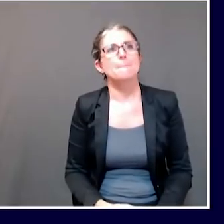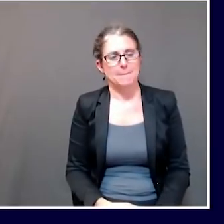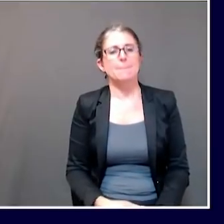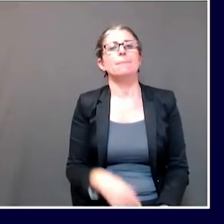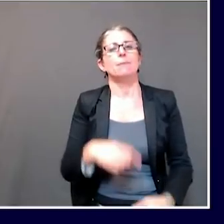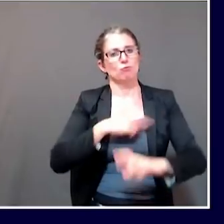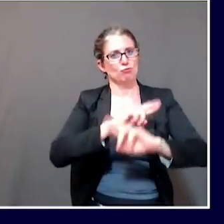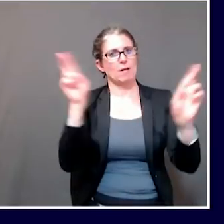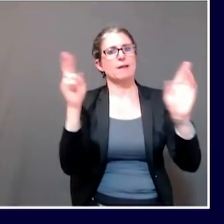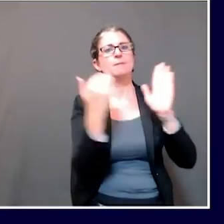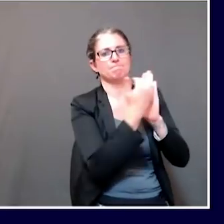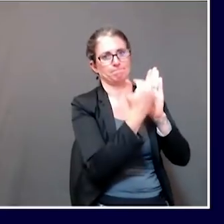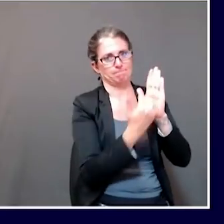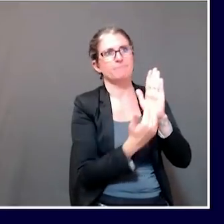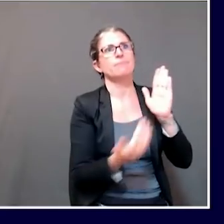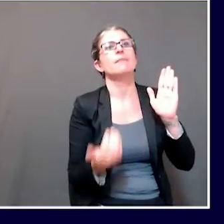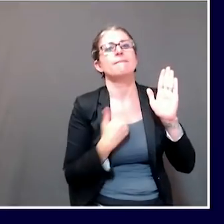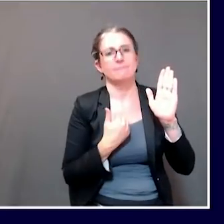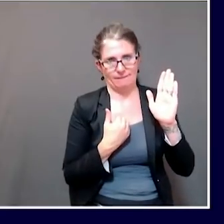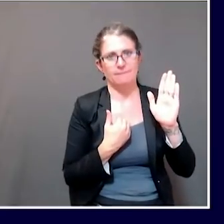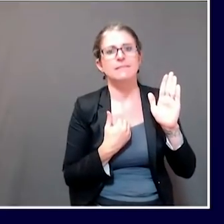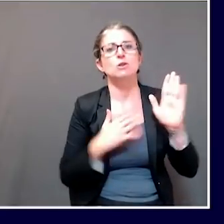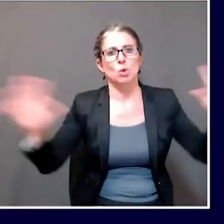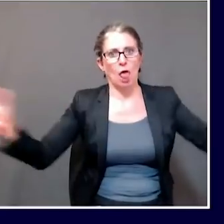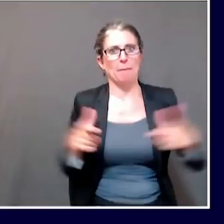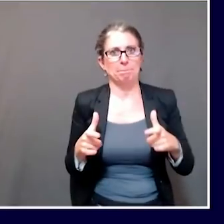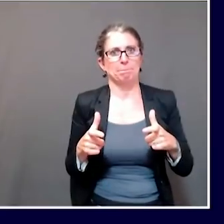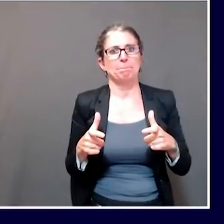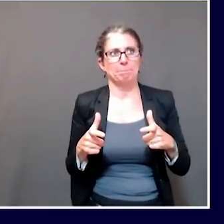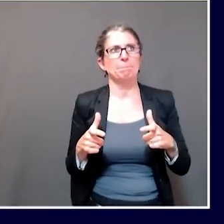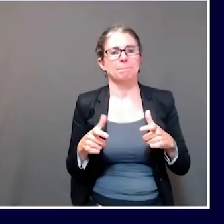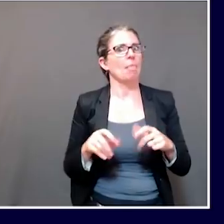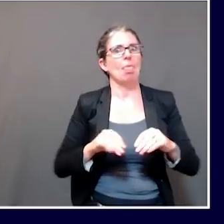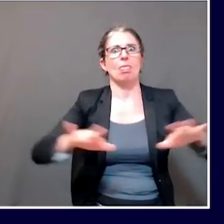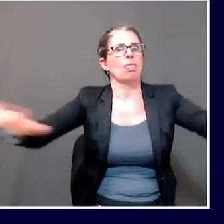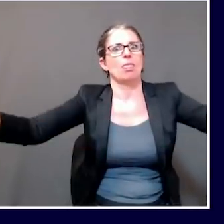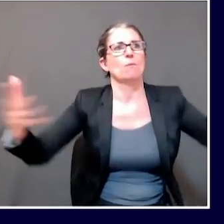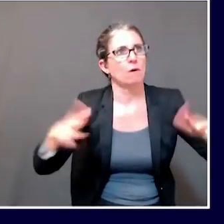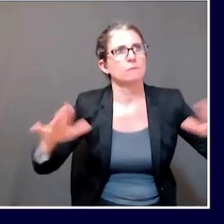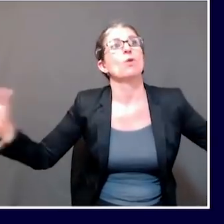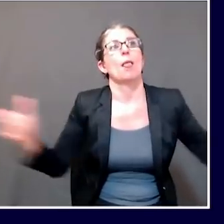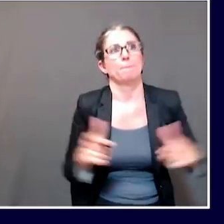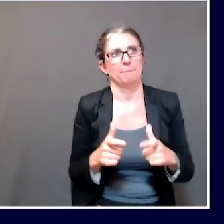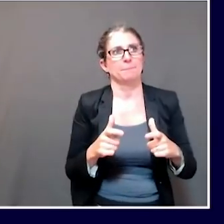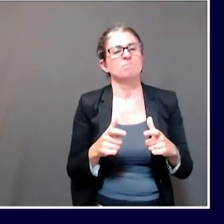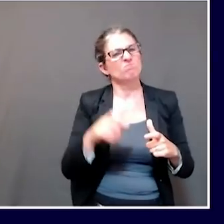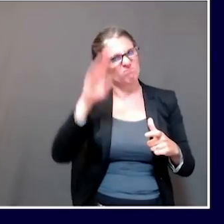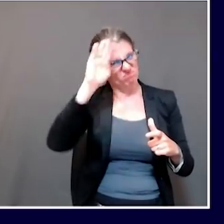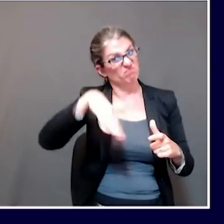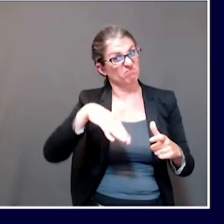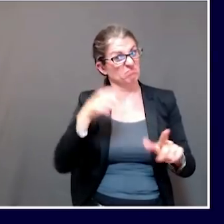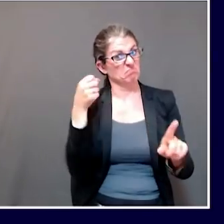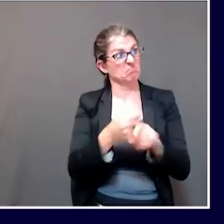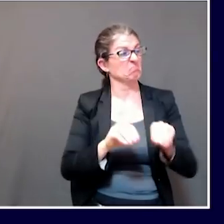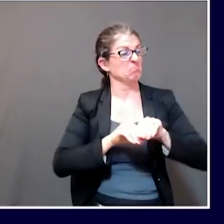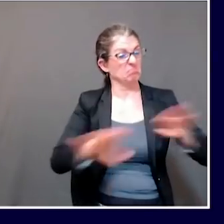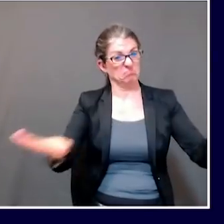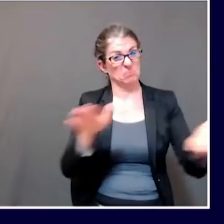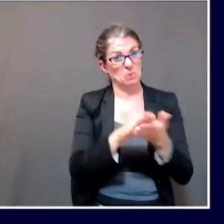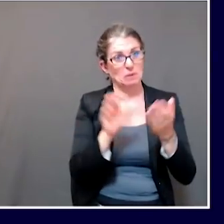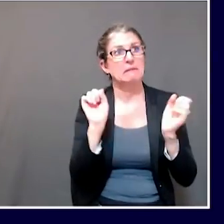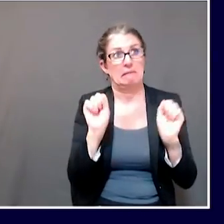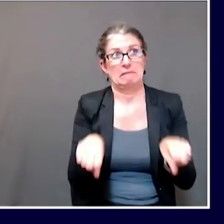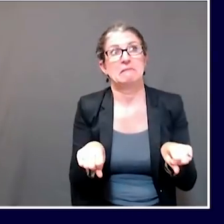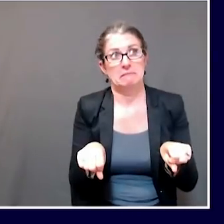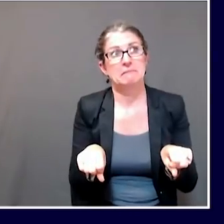sure we take into account the realities of school. In the event that a child in a school situation develops symptoms of